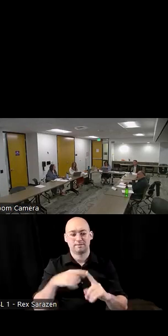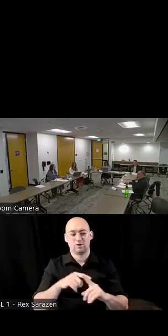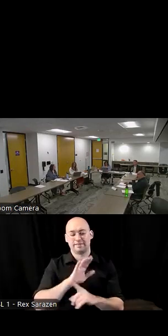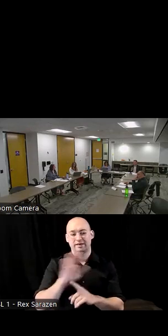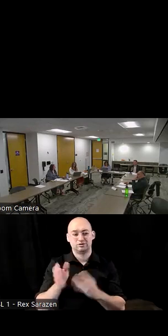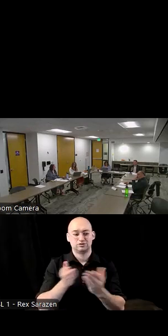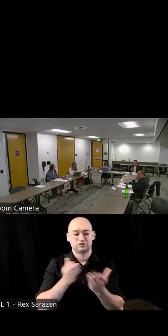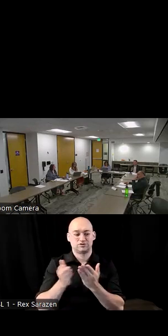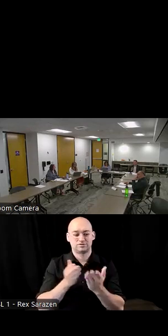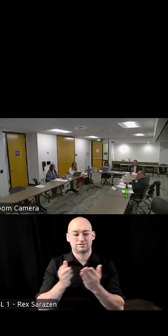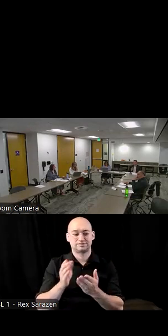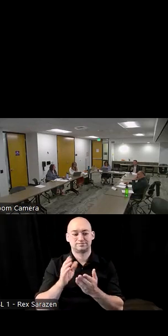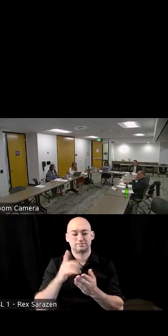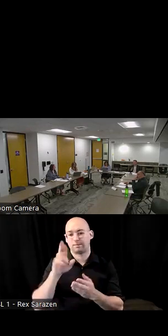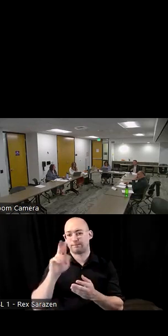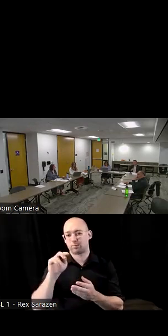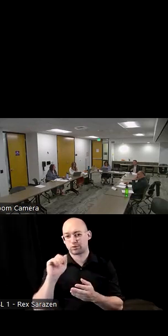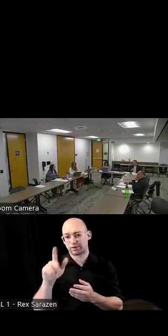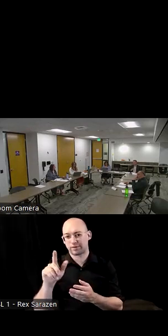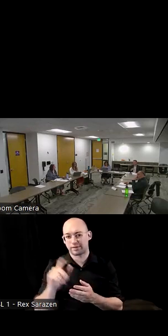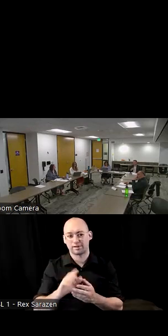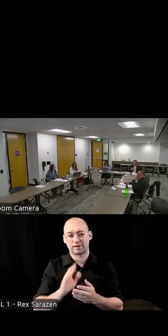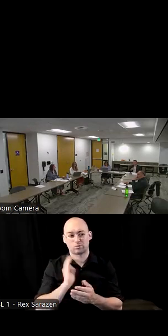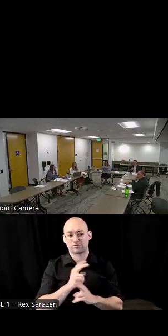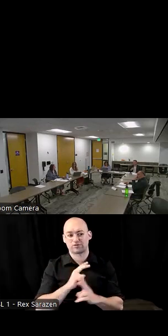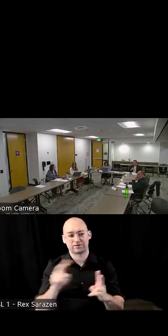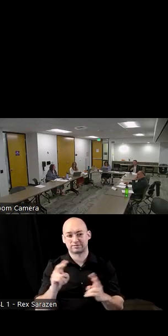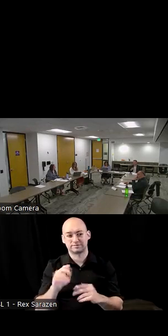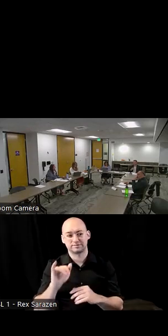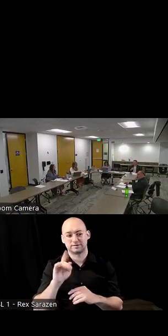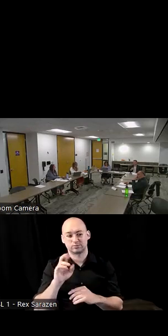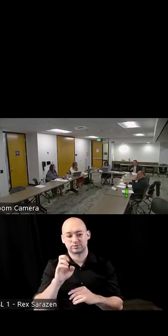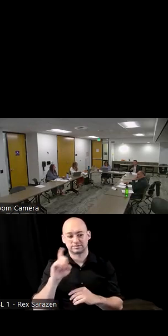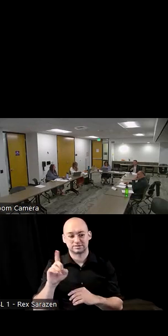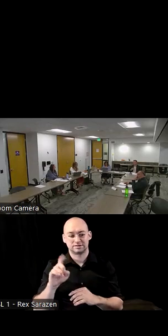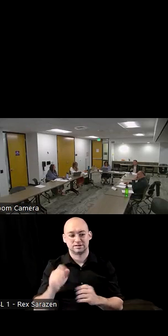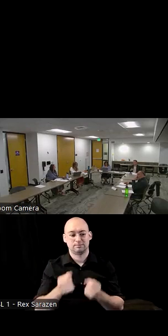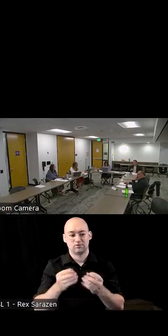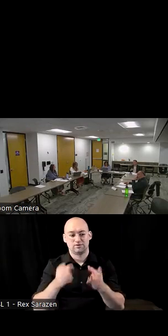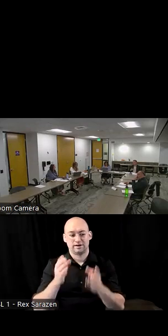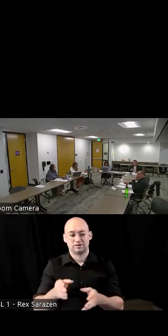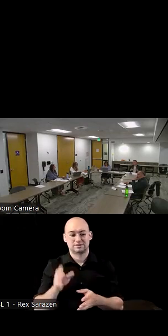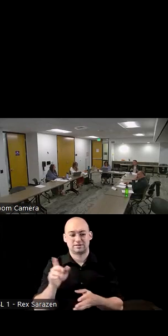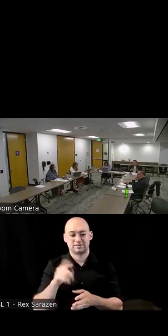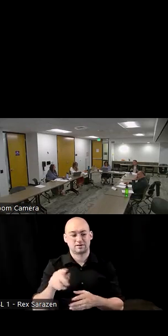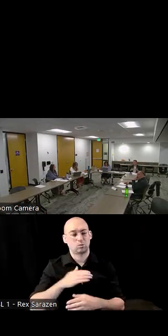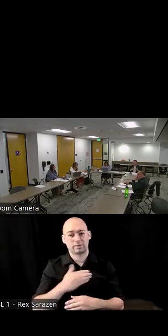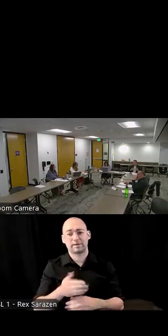directory portals, and we were very impressed. There's a lot of providers that are willing to work with us to